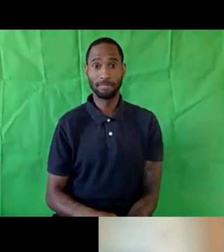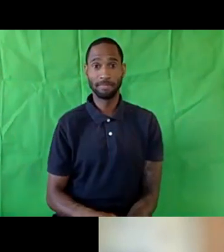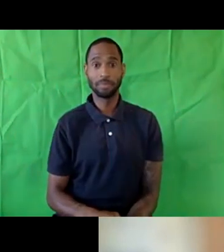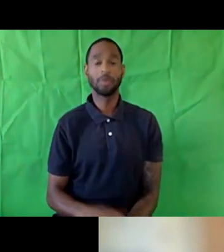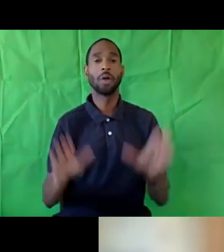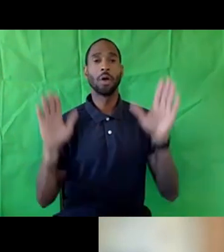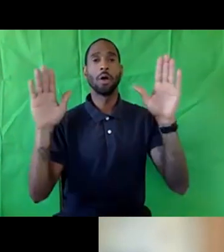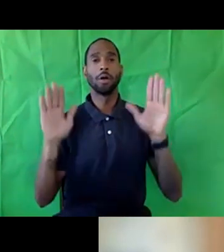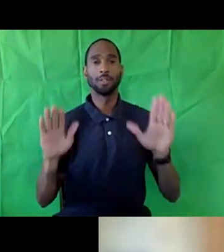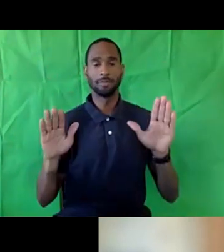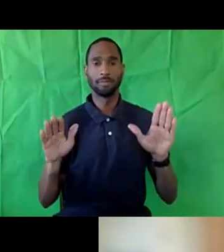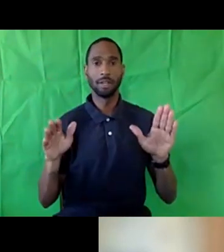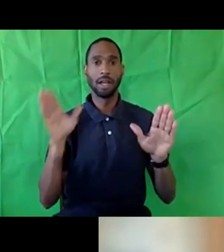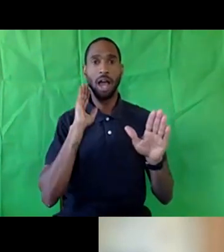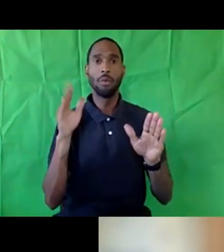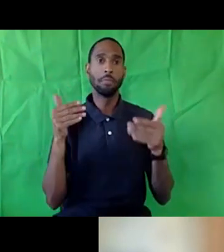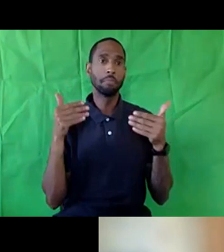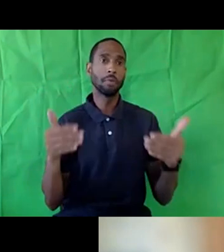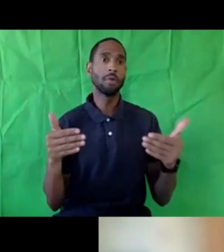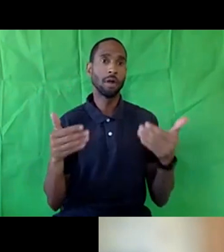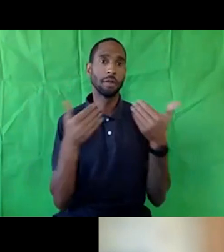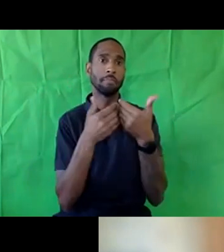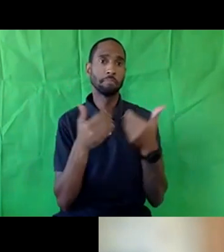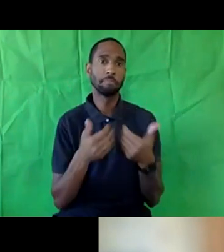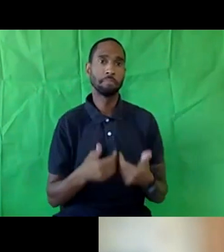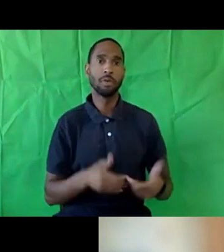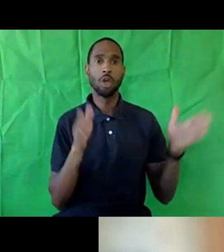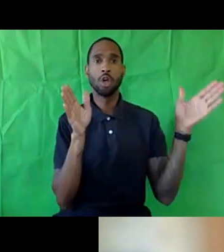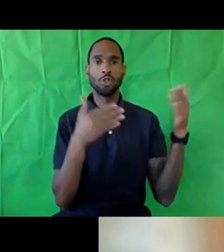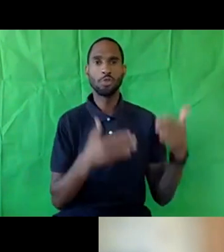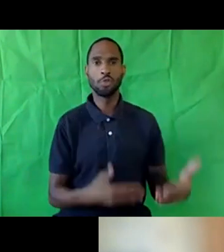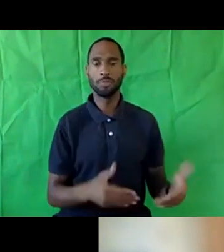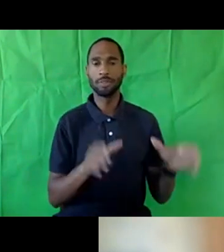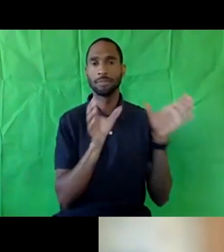Great. Then I am going to orient these breakout rooms a little bit.